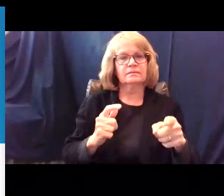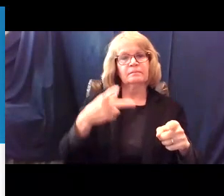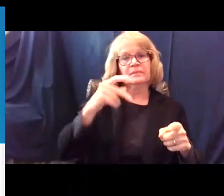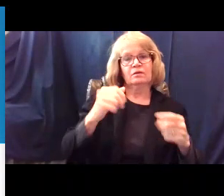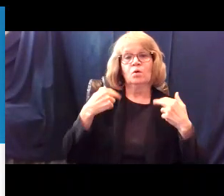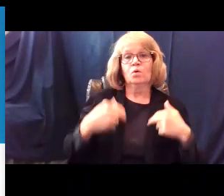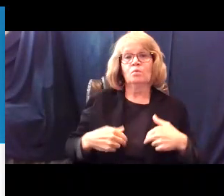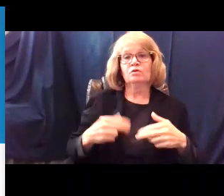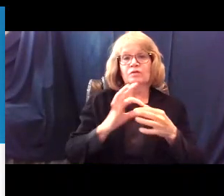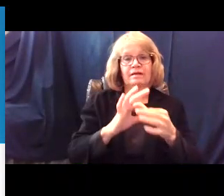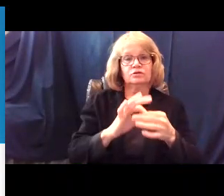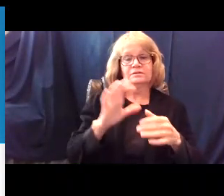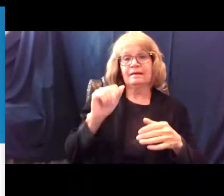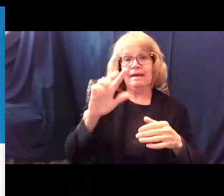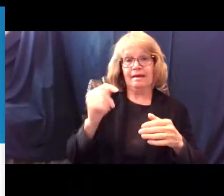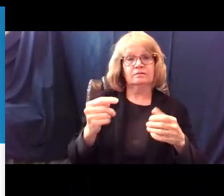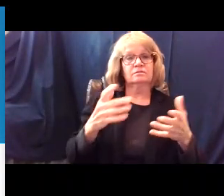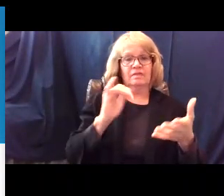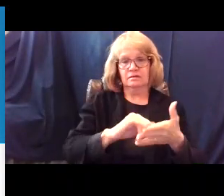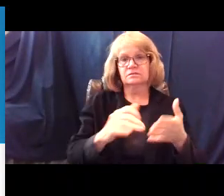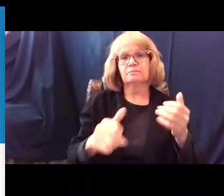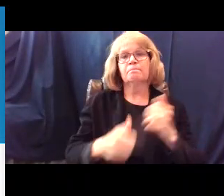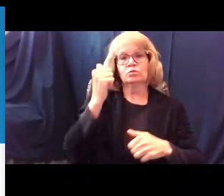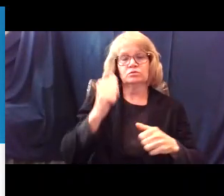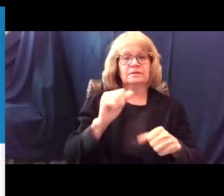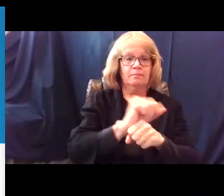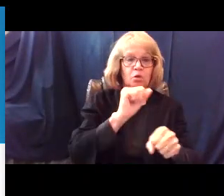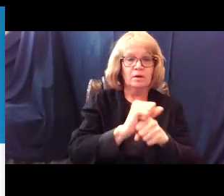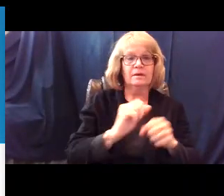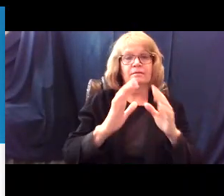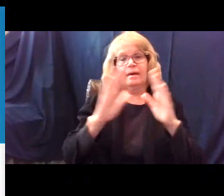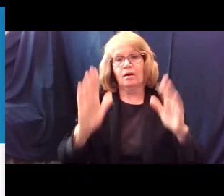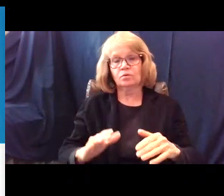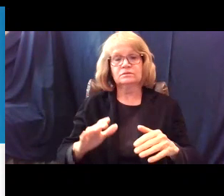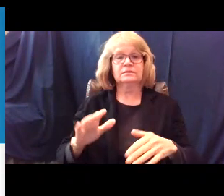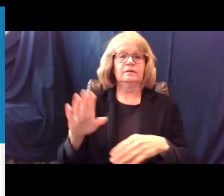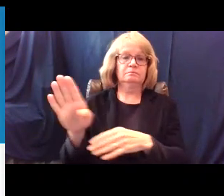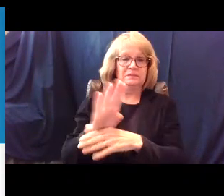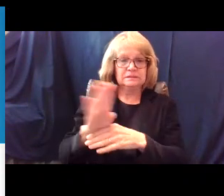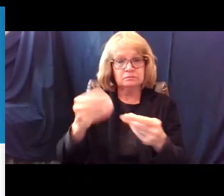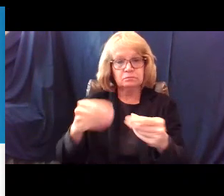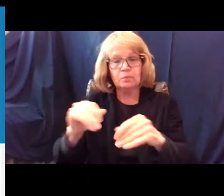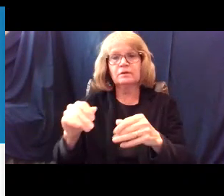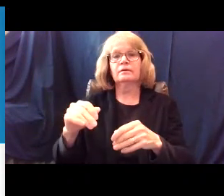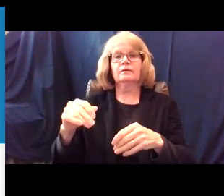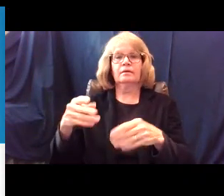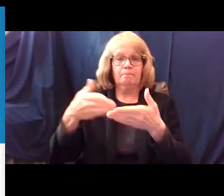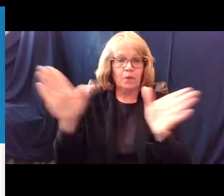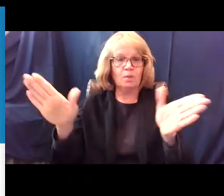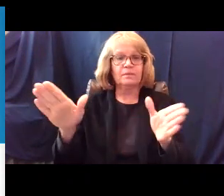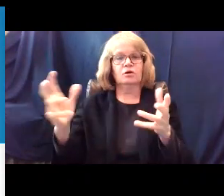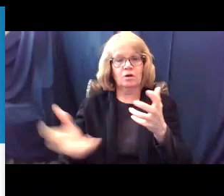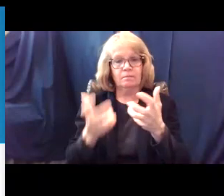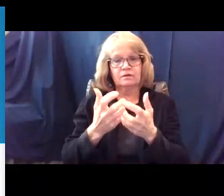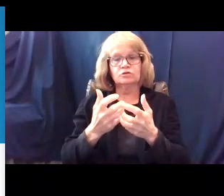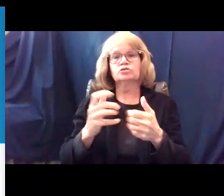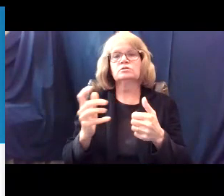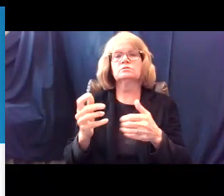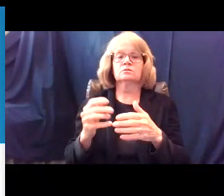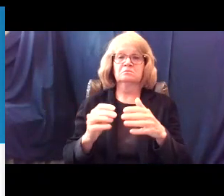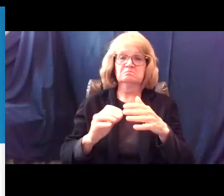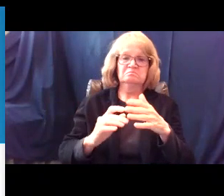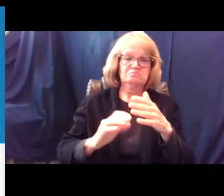bulk of our work. That covers employment, housing, commercial property, public accommodations, and primary and secondary